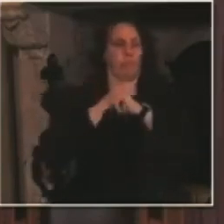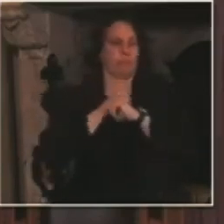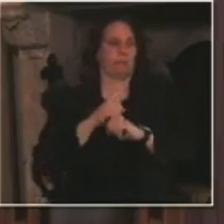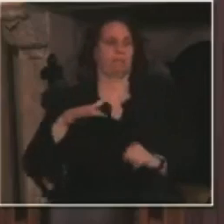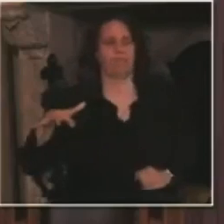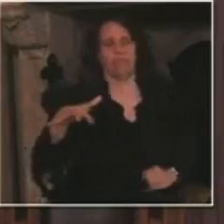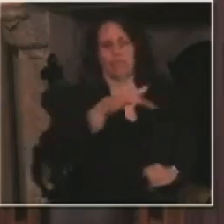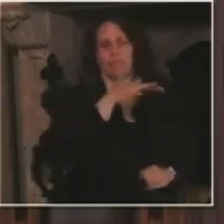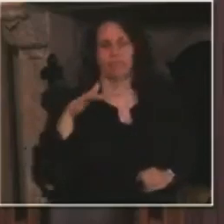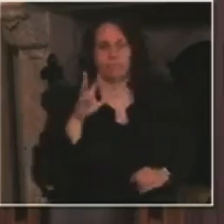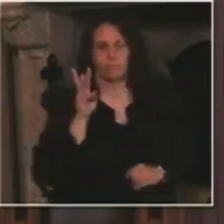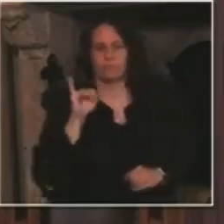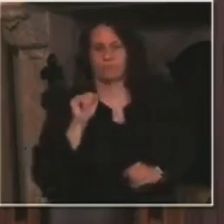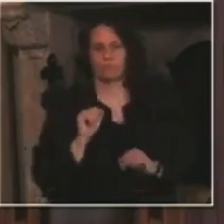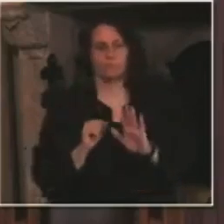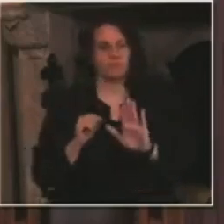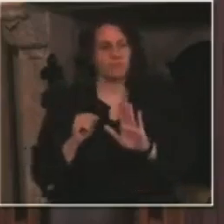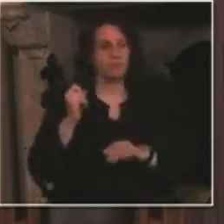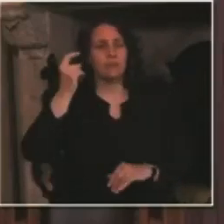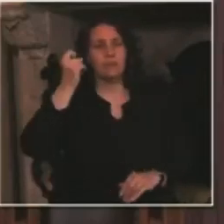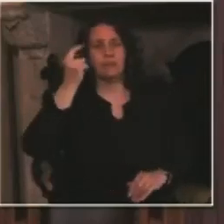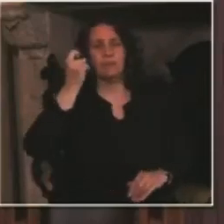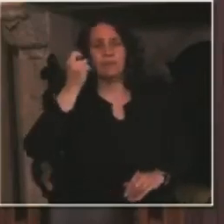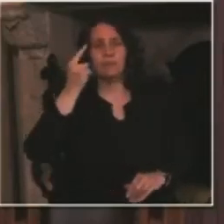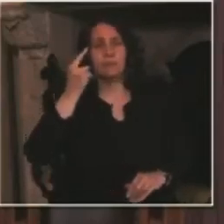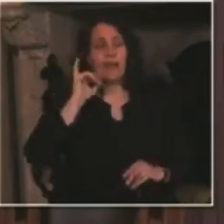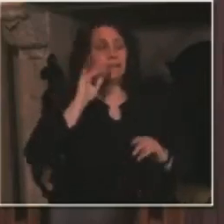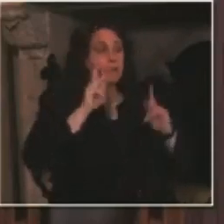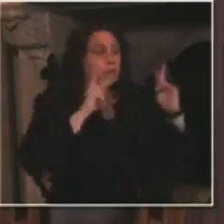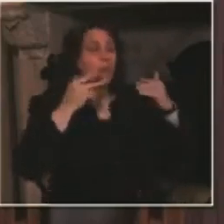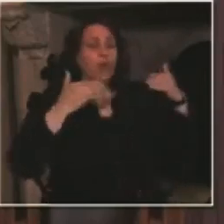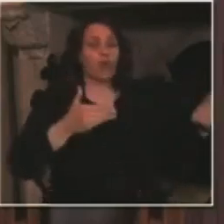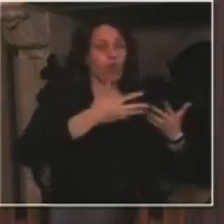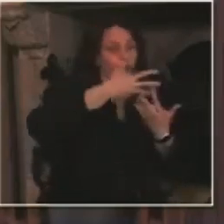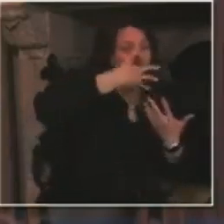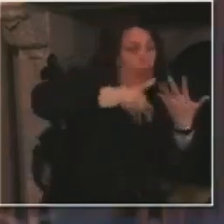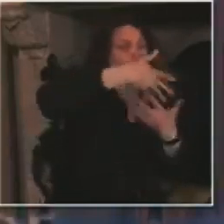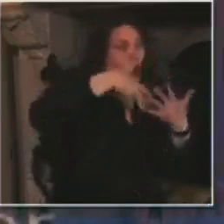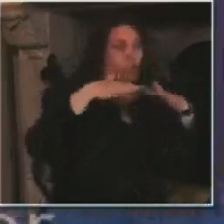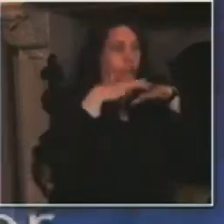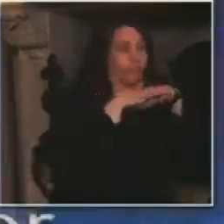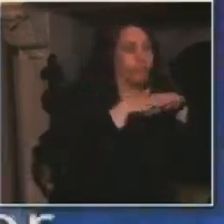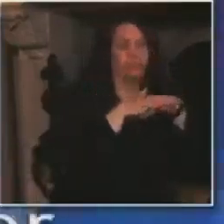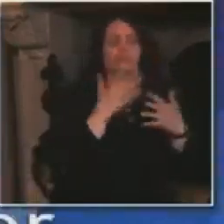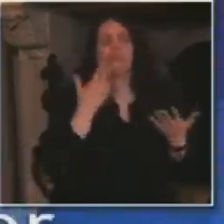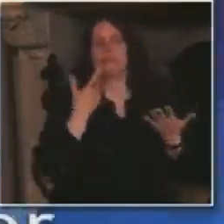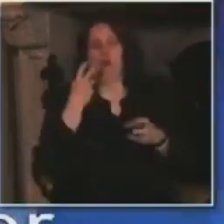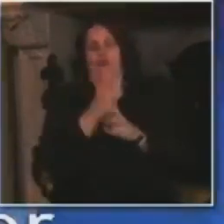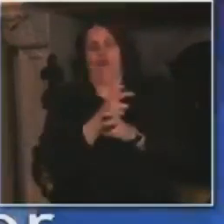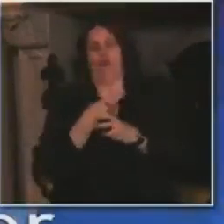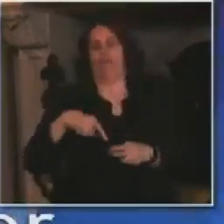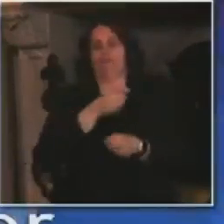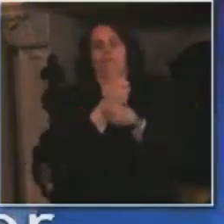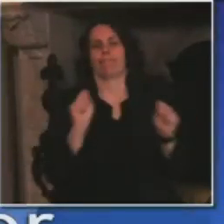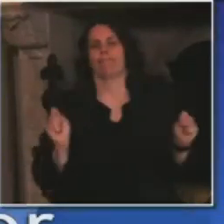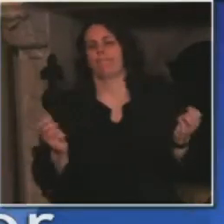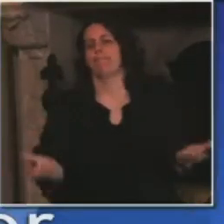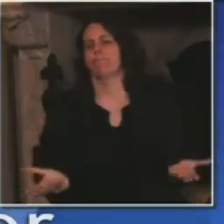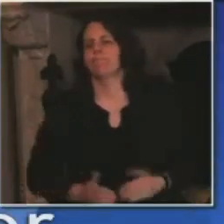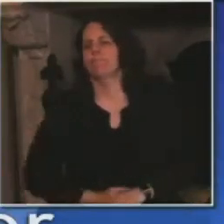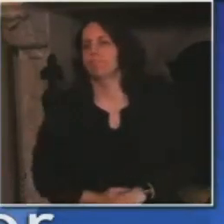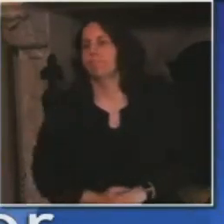people standing right next to each other. Thank you, Steve. Now to Bram Sable-Smith from Wisconsin Watch.